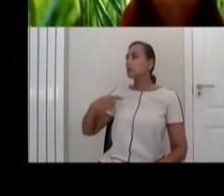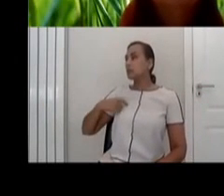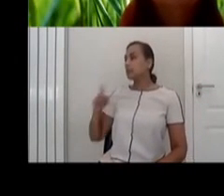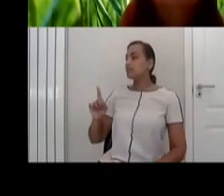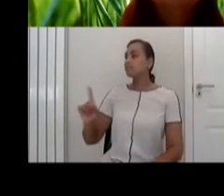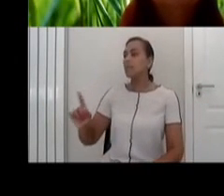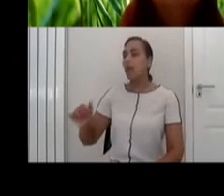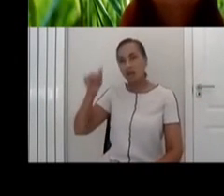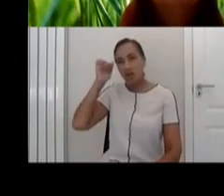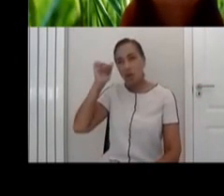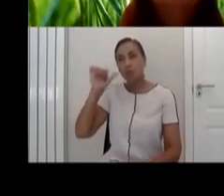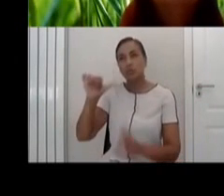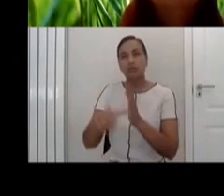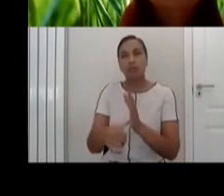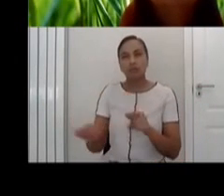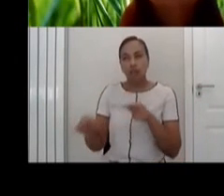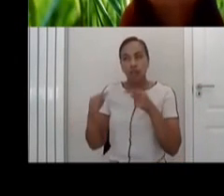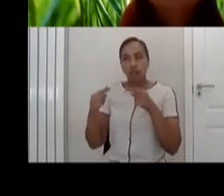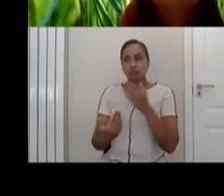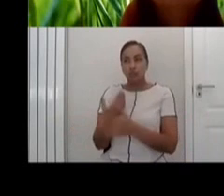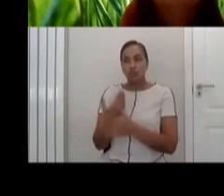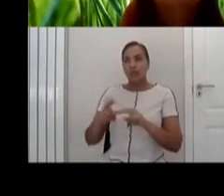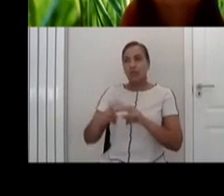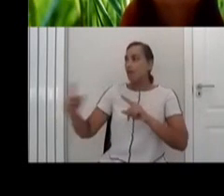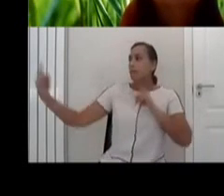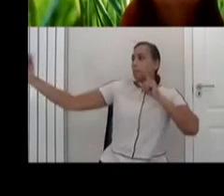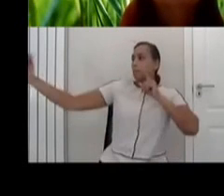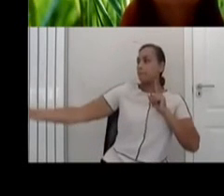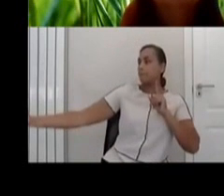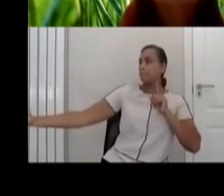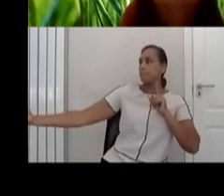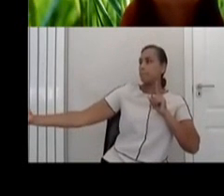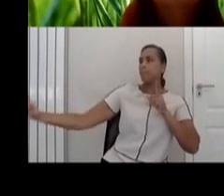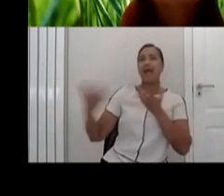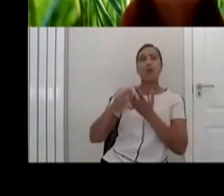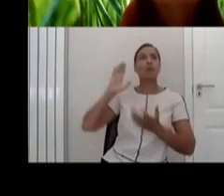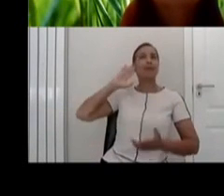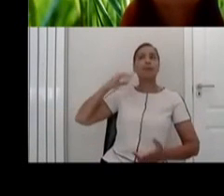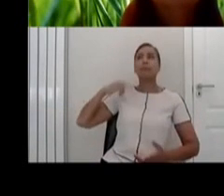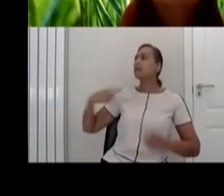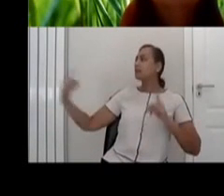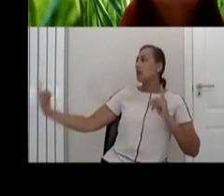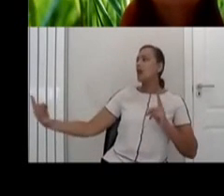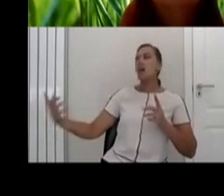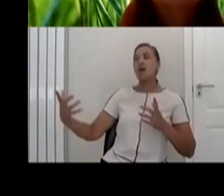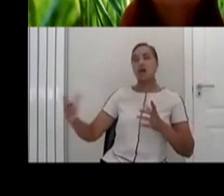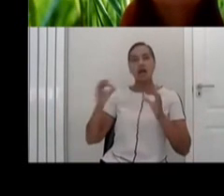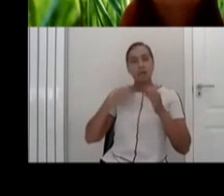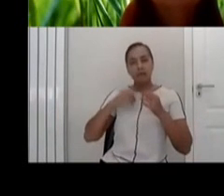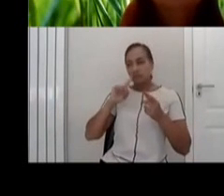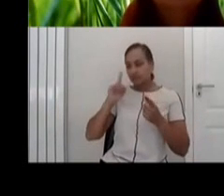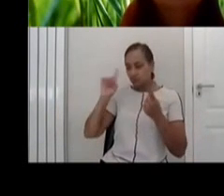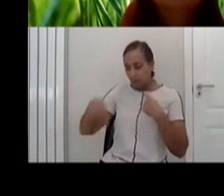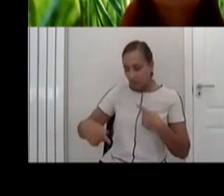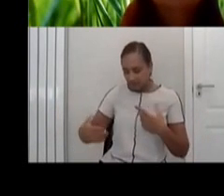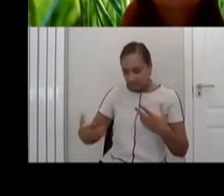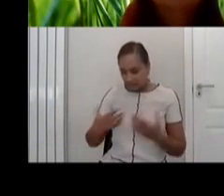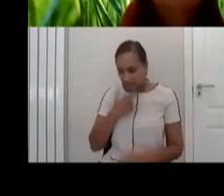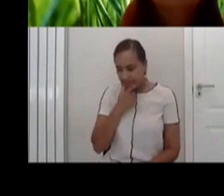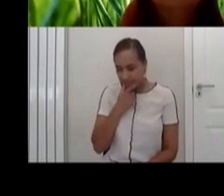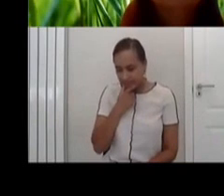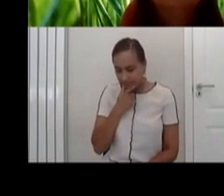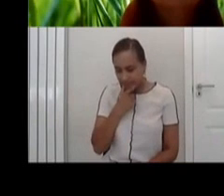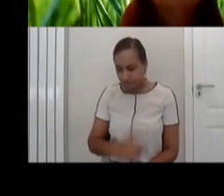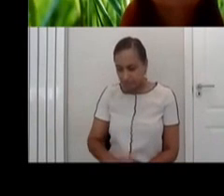I understand that could be challenging, in itself. So unfortunately, I don't have a perfect answer around that. And again, kind of